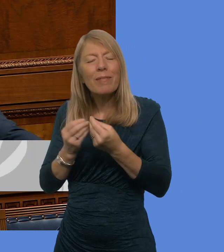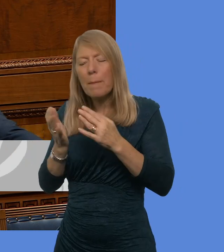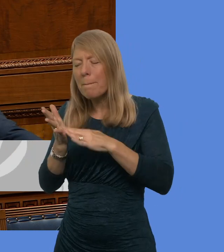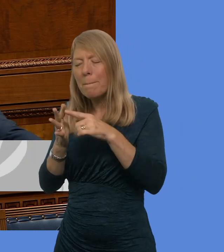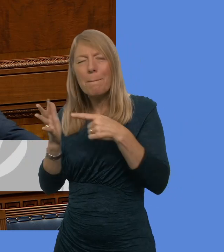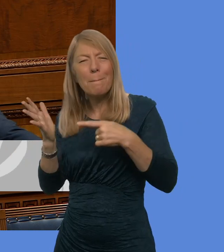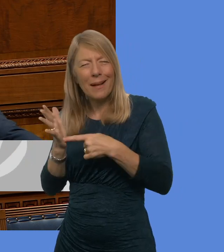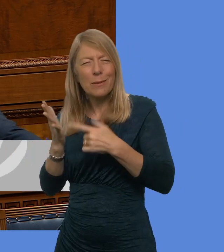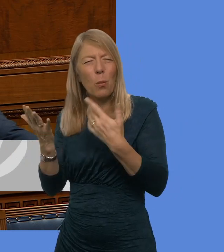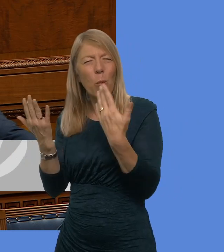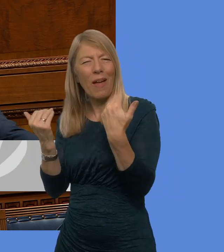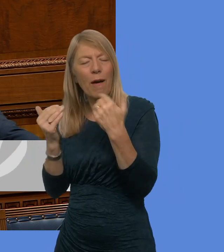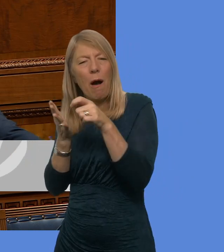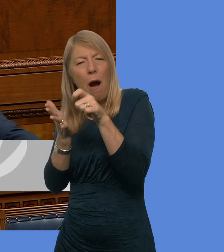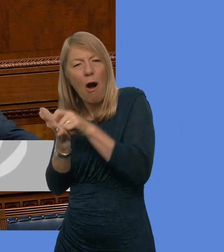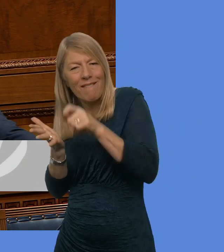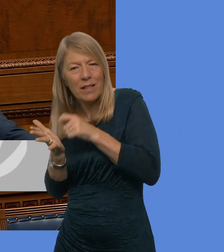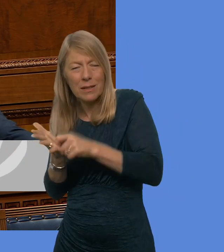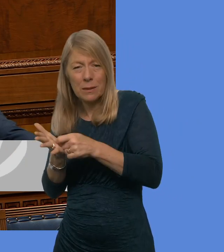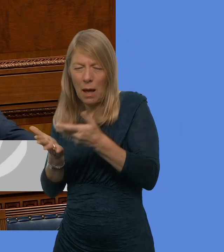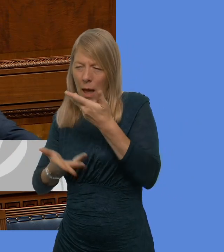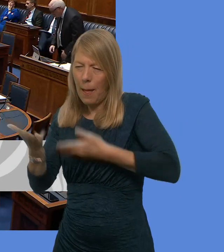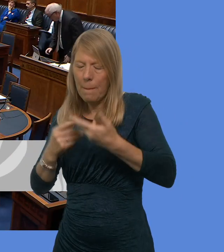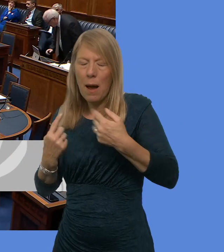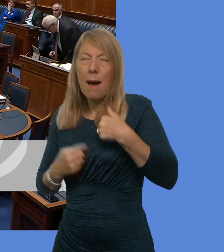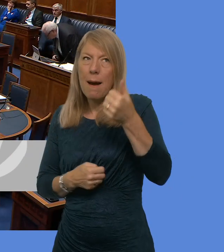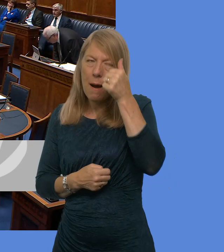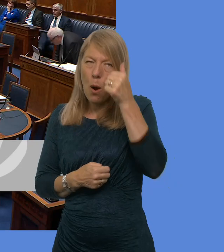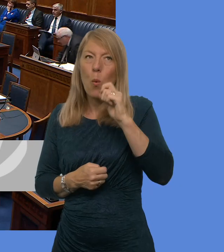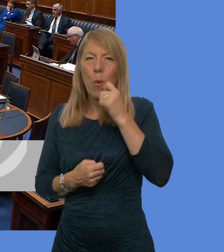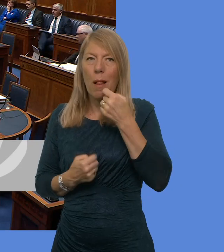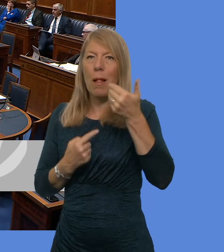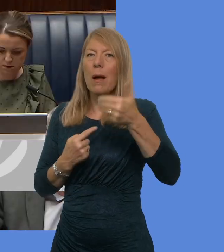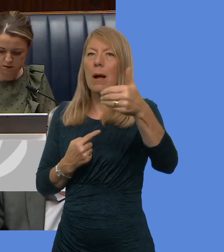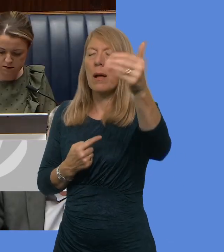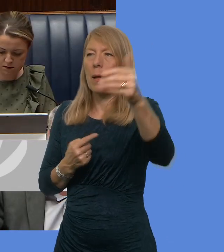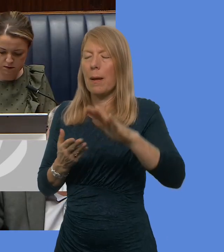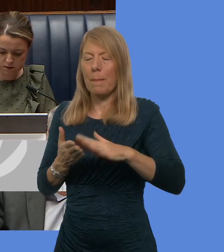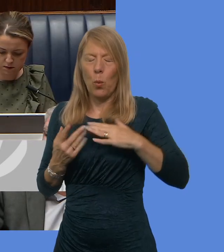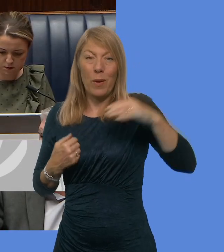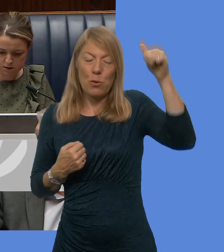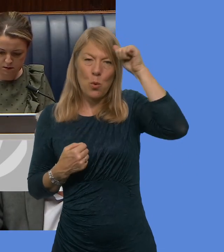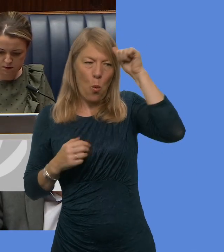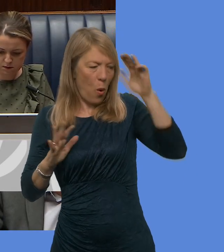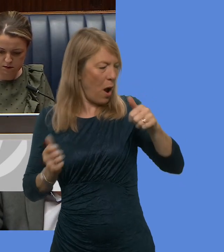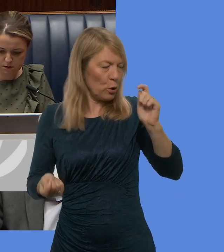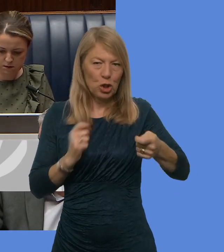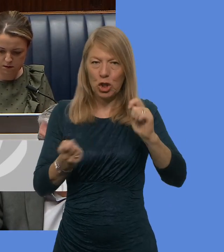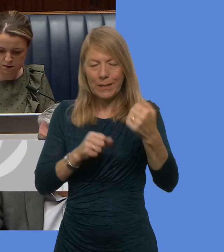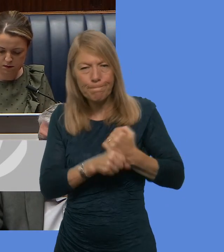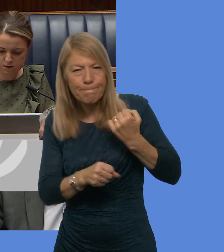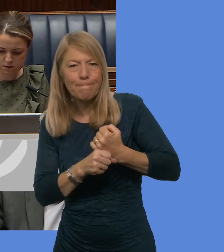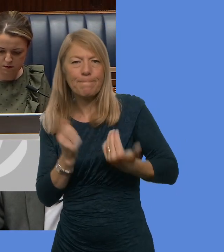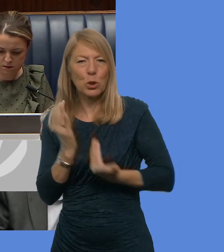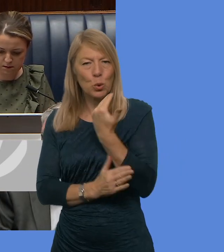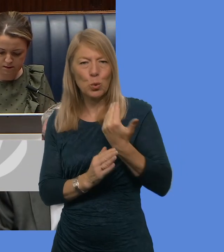for overpowering our sewage system and other areas of our infrastructure? Well, in terms of the spillage